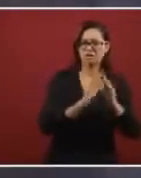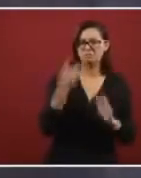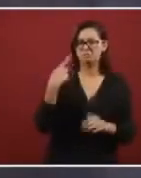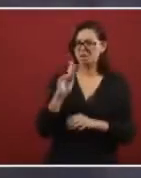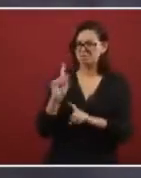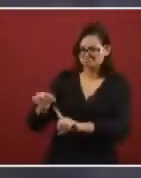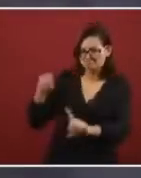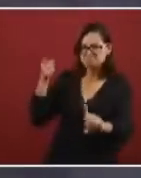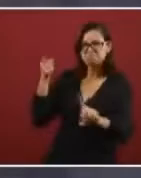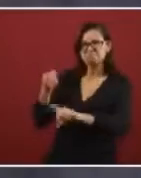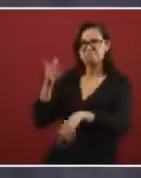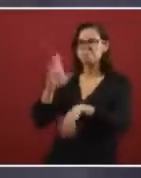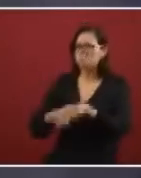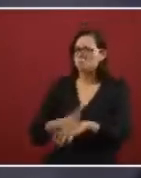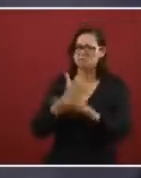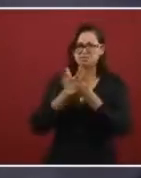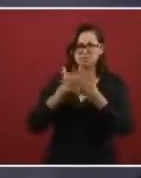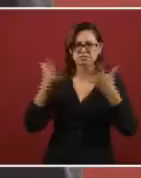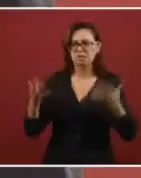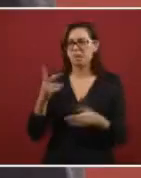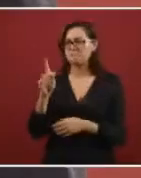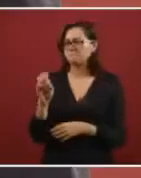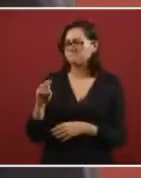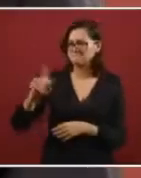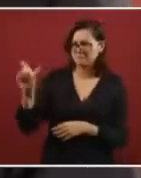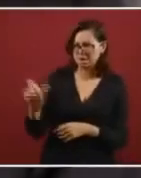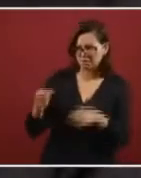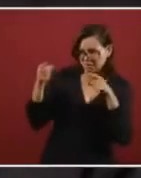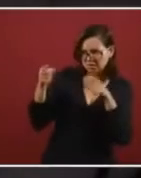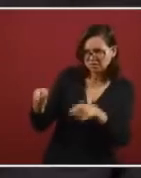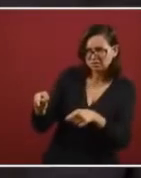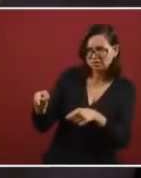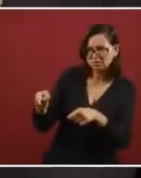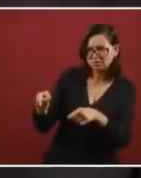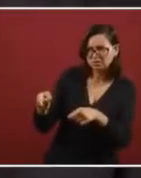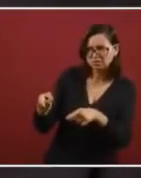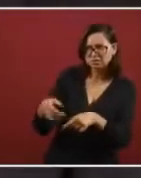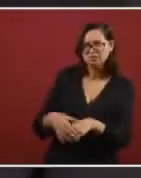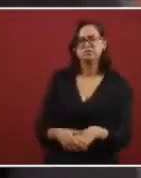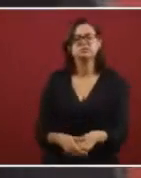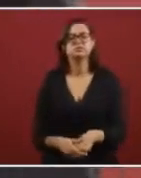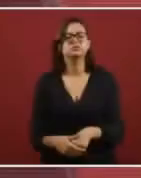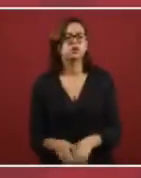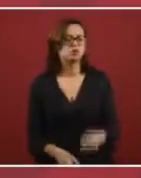the airplane, but Pemex is the great thing we're